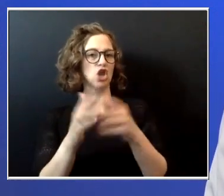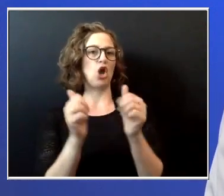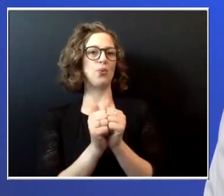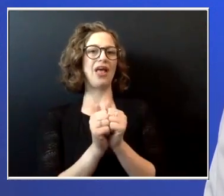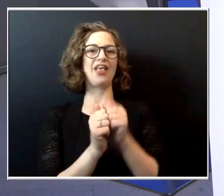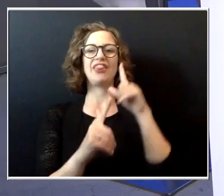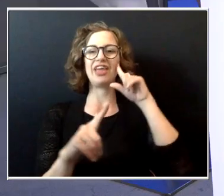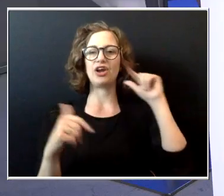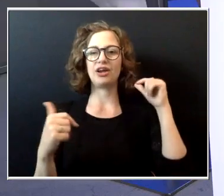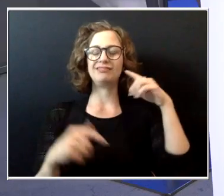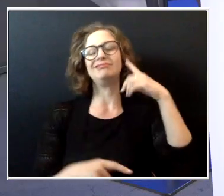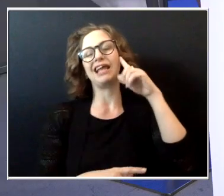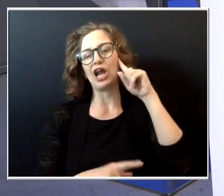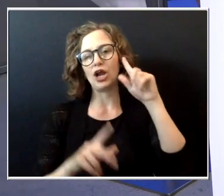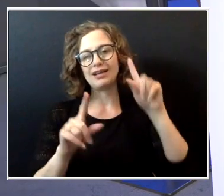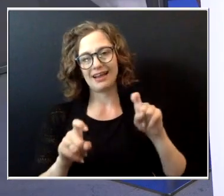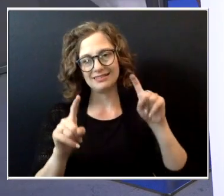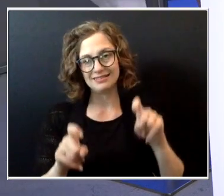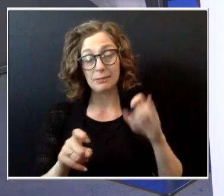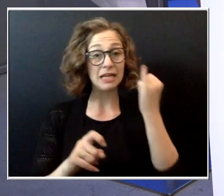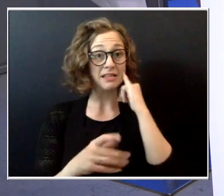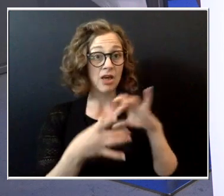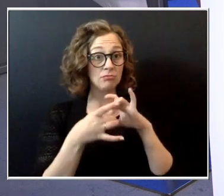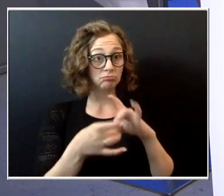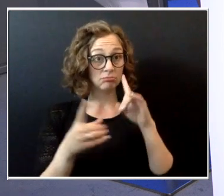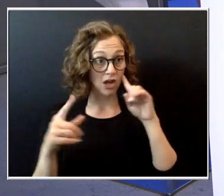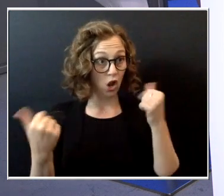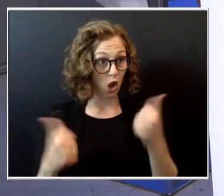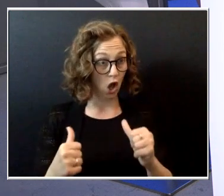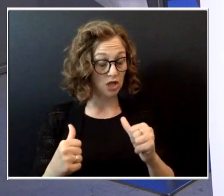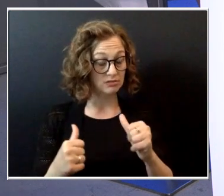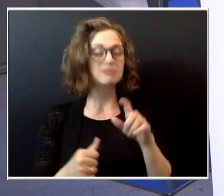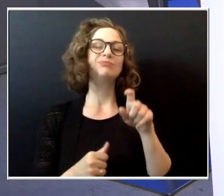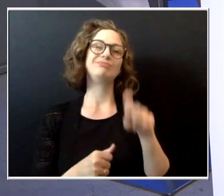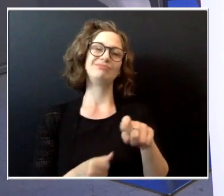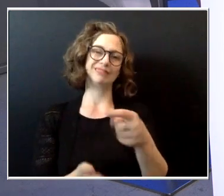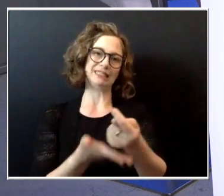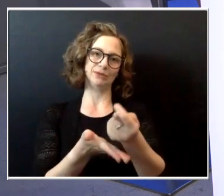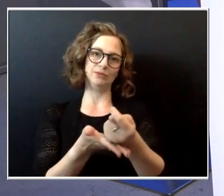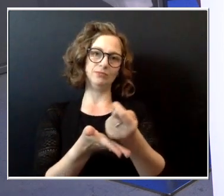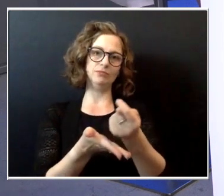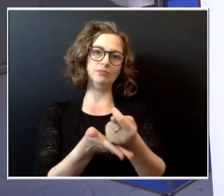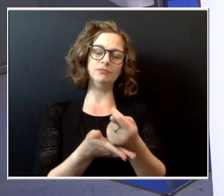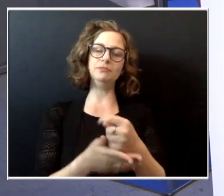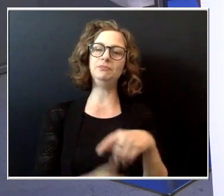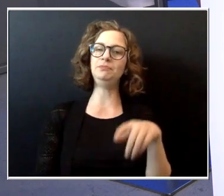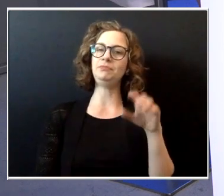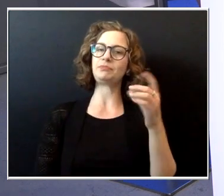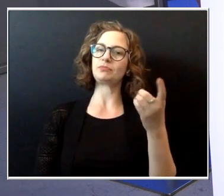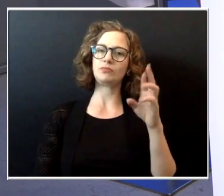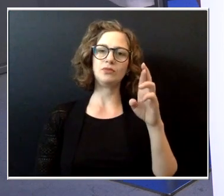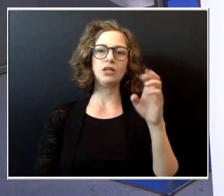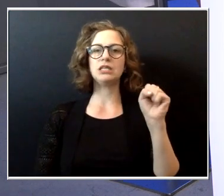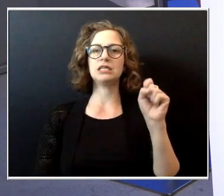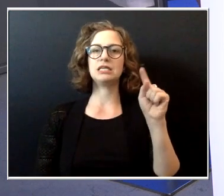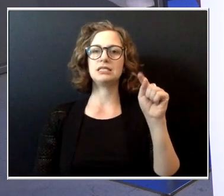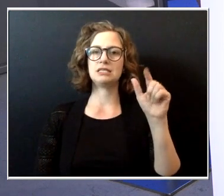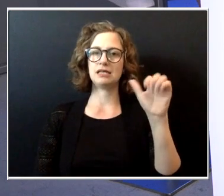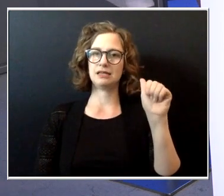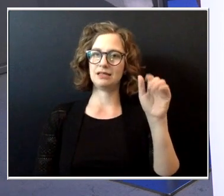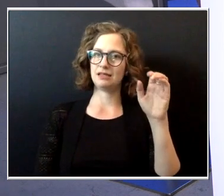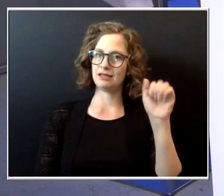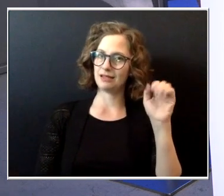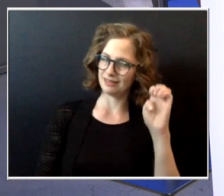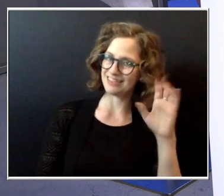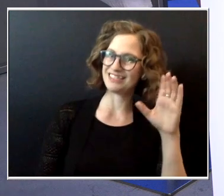first. So Dr. Stecker, we said that you are specialized in neurotology. Did I say that right this time? Absolutely. Awesome.